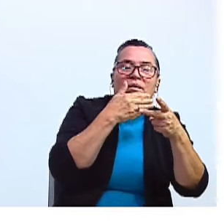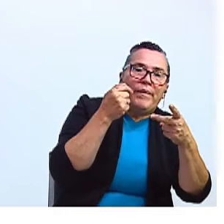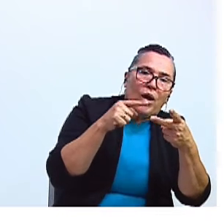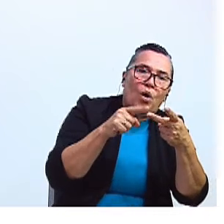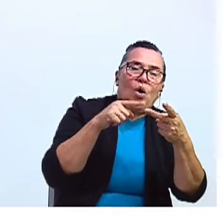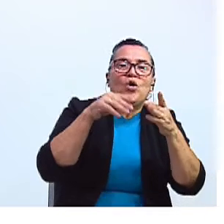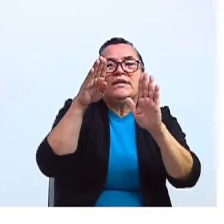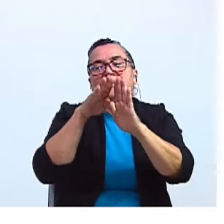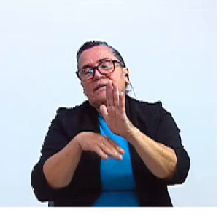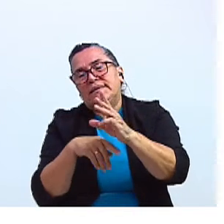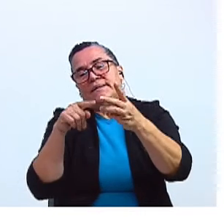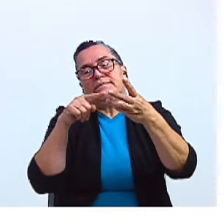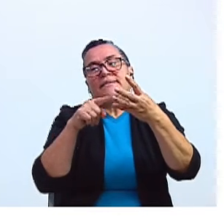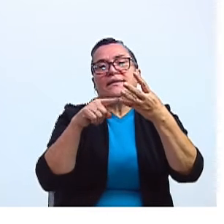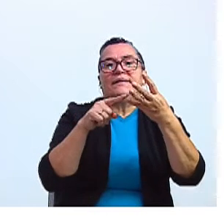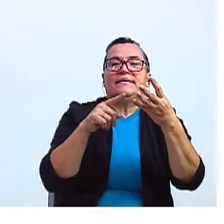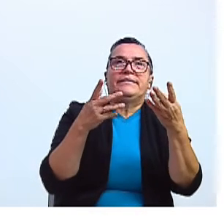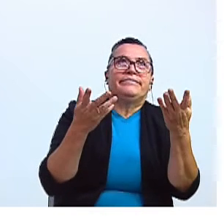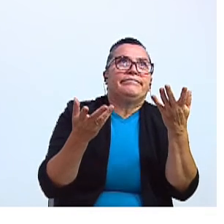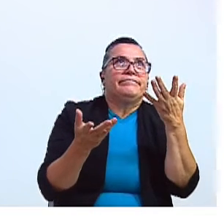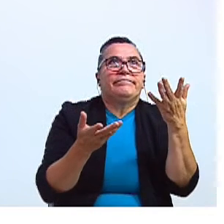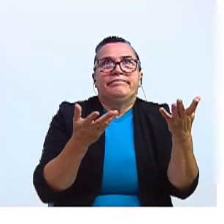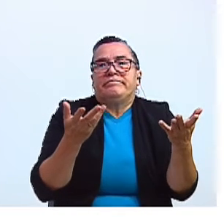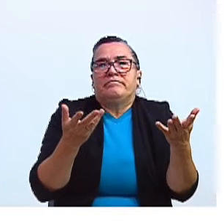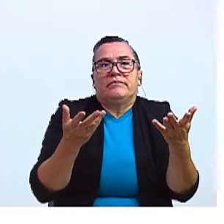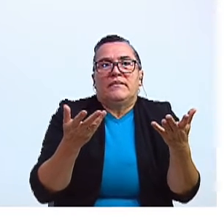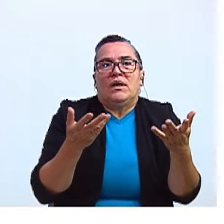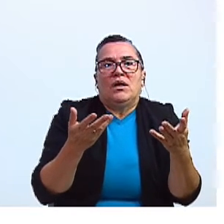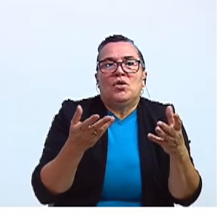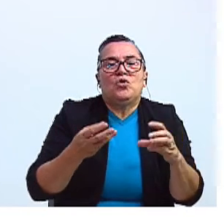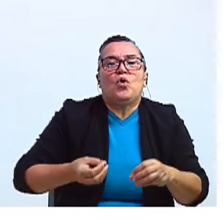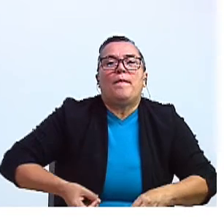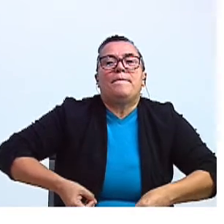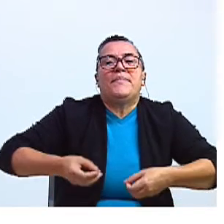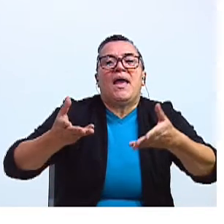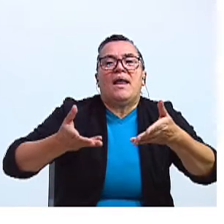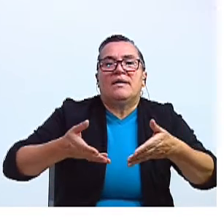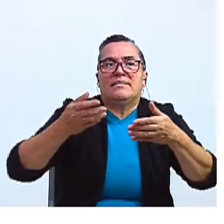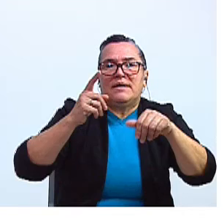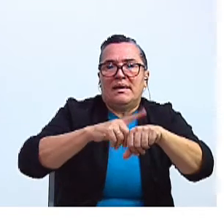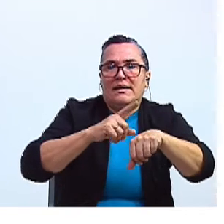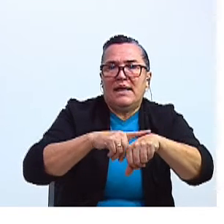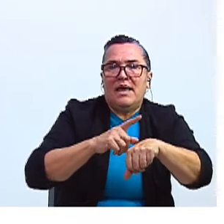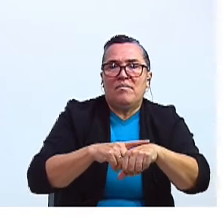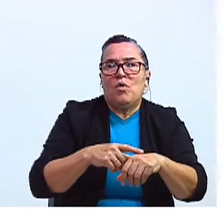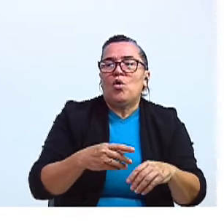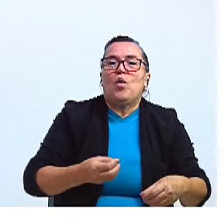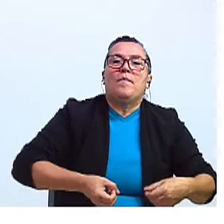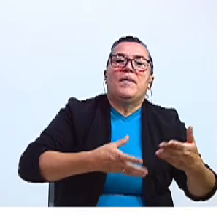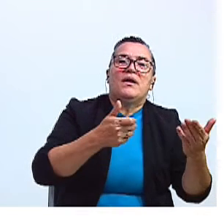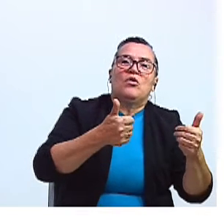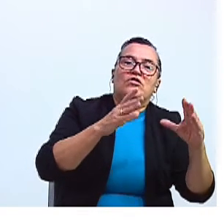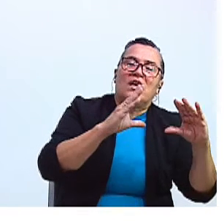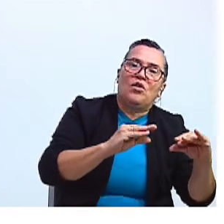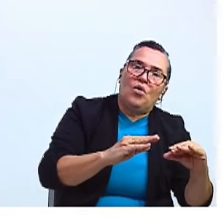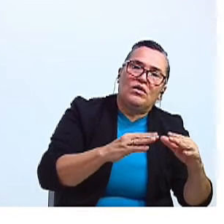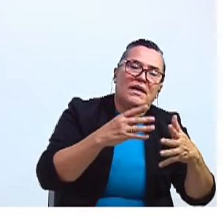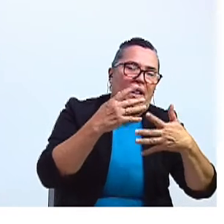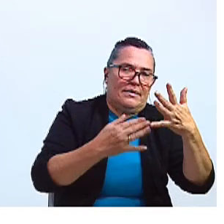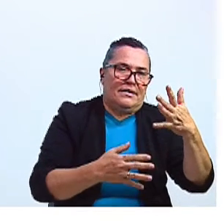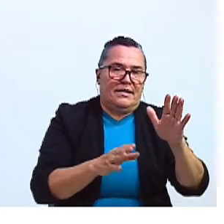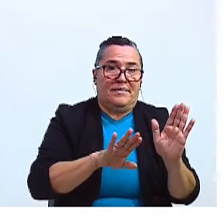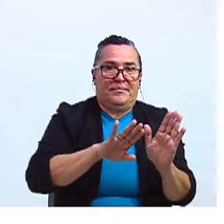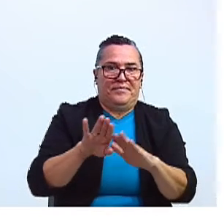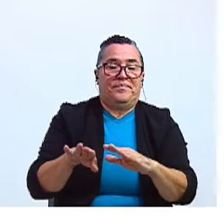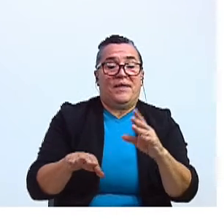the cheapest, right? Don't trash your time, right? Don't trash another night, etc. The